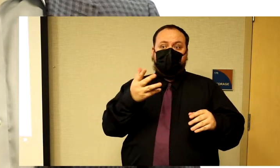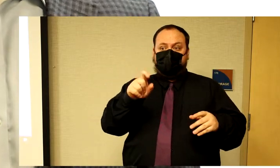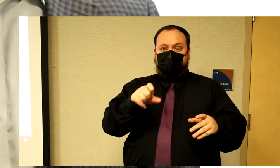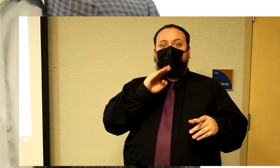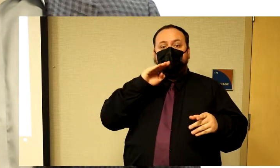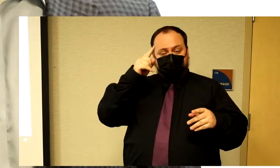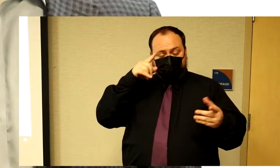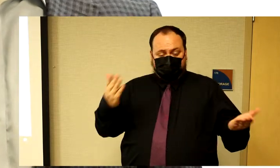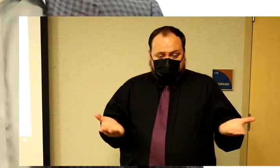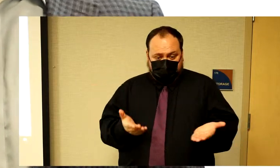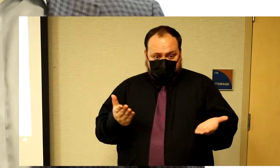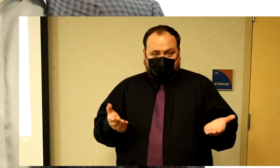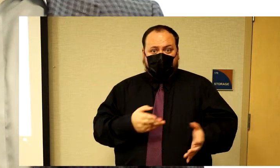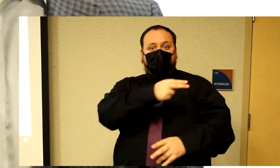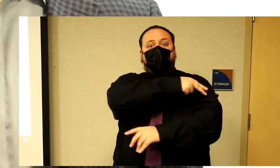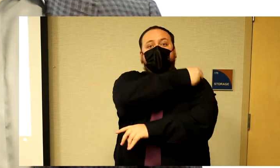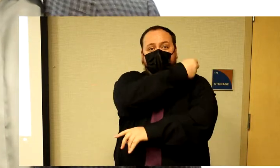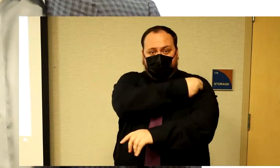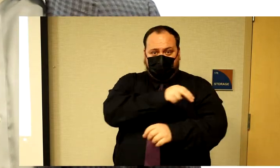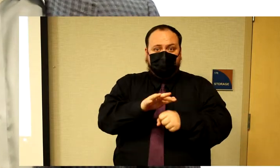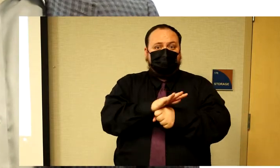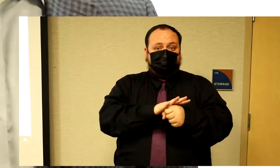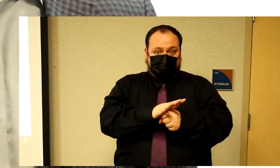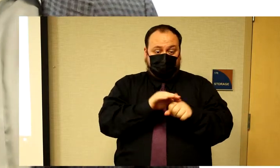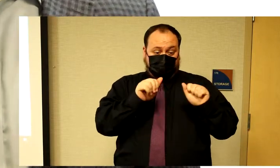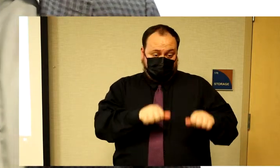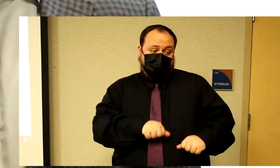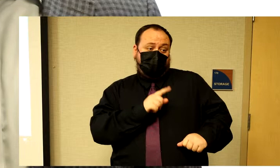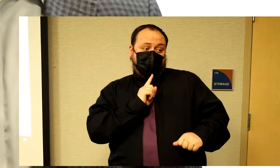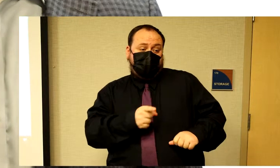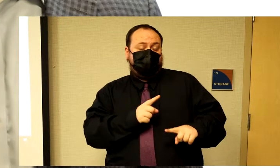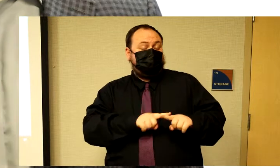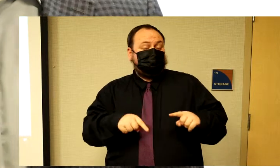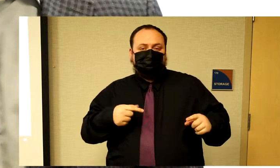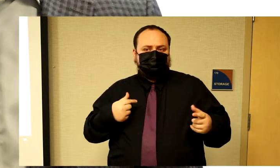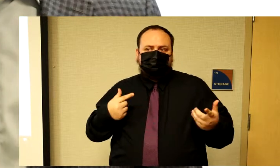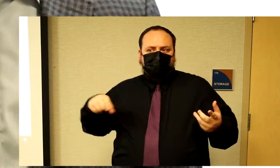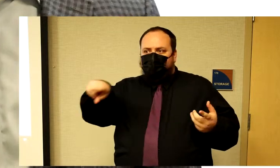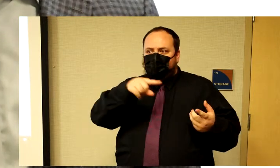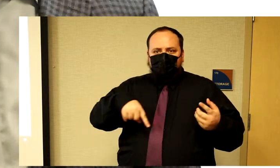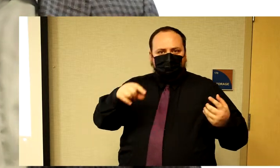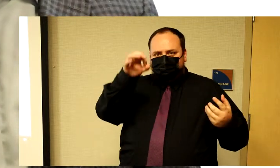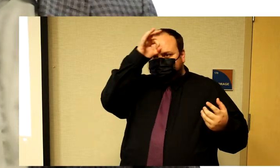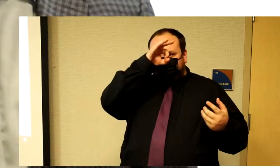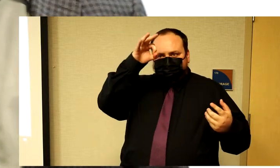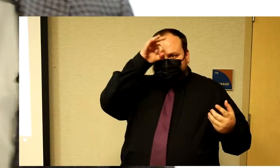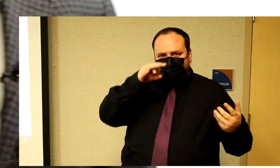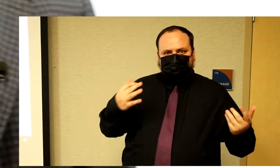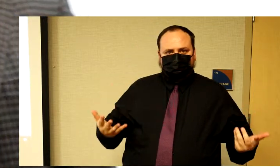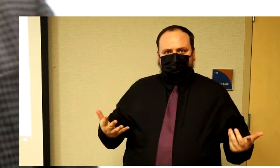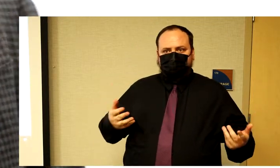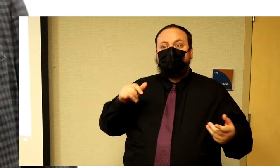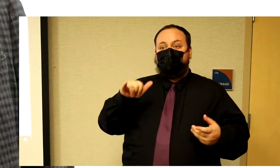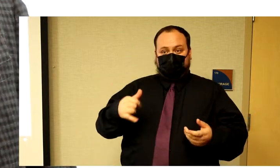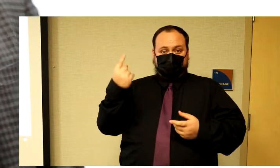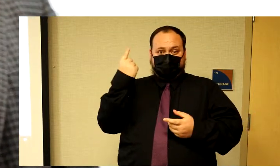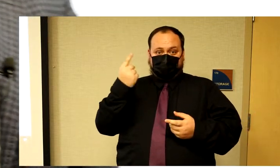districts, but that could be true, but we don't know that for sure. And that's why I think it's a subjective analysis for the board to determine.